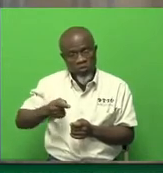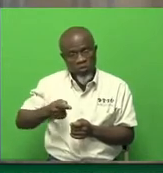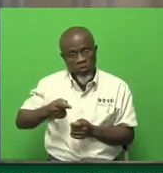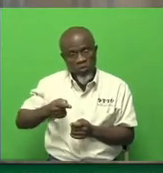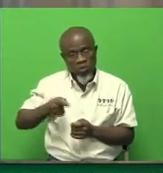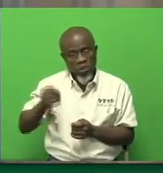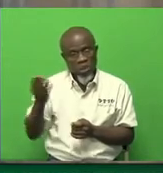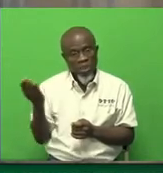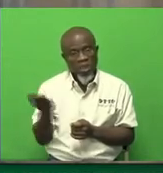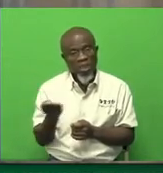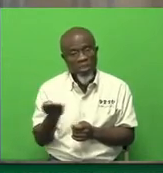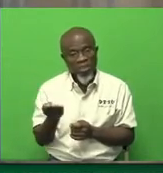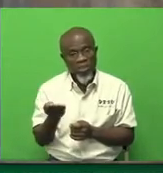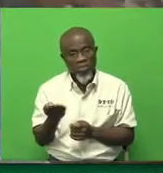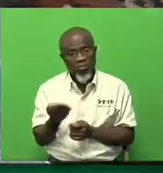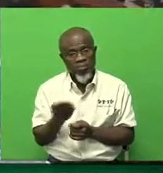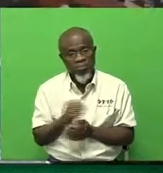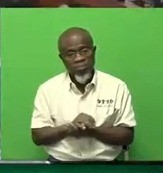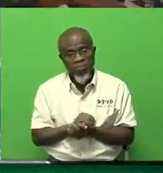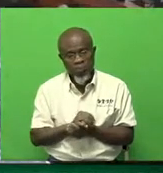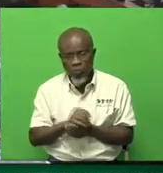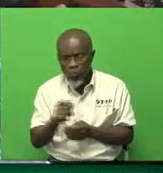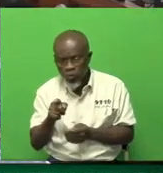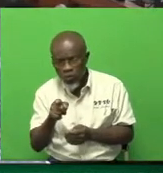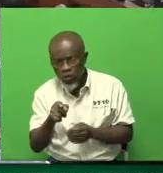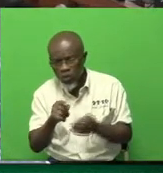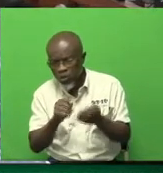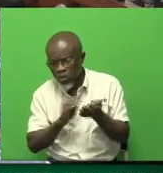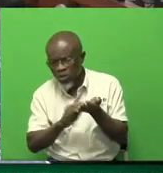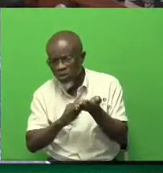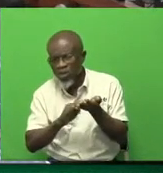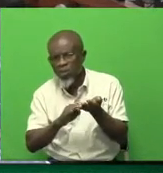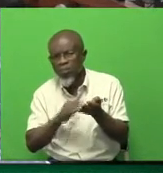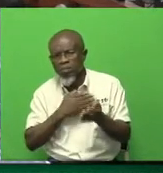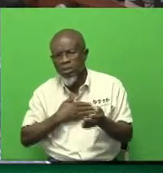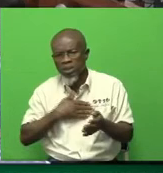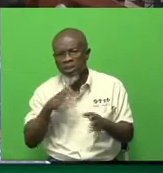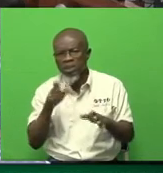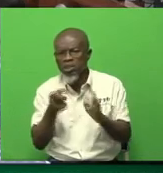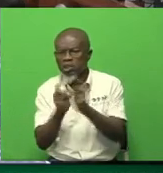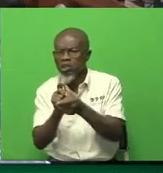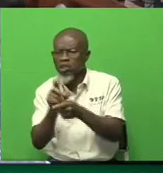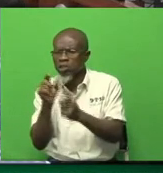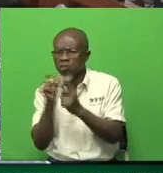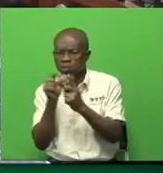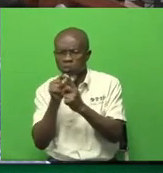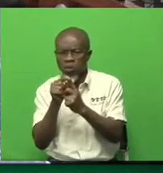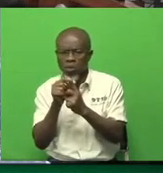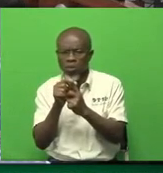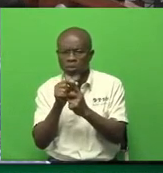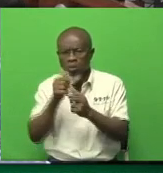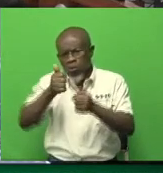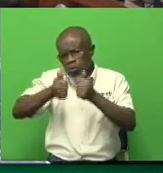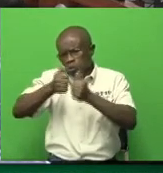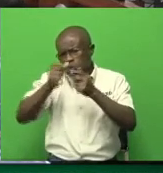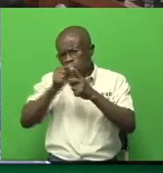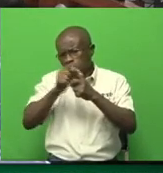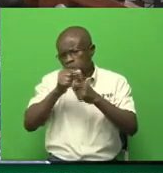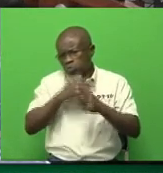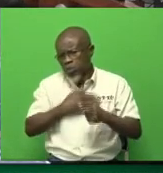I'd ask you if you withdraw that word and and find another way Richard Madam